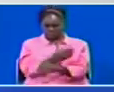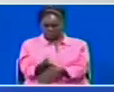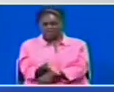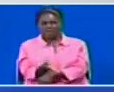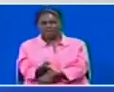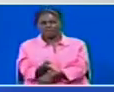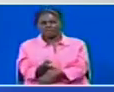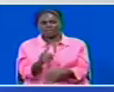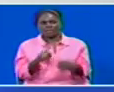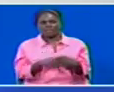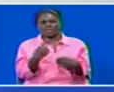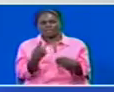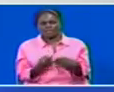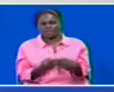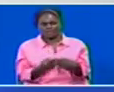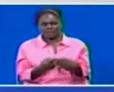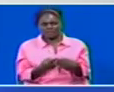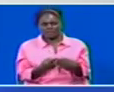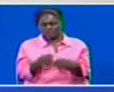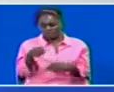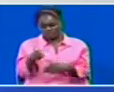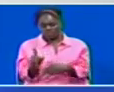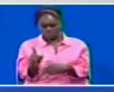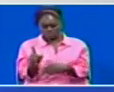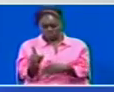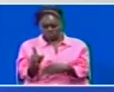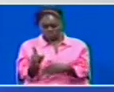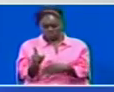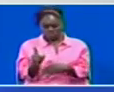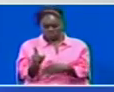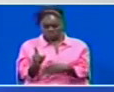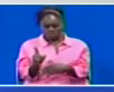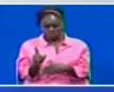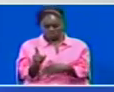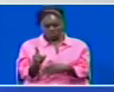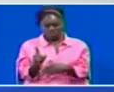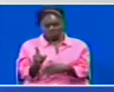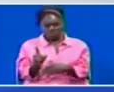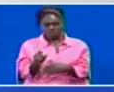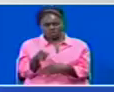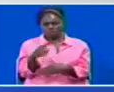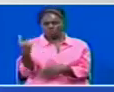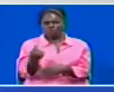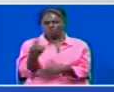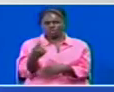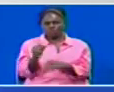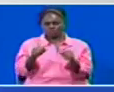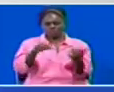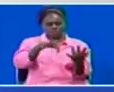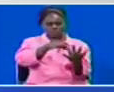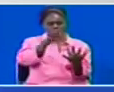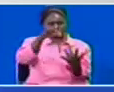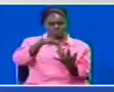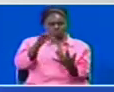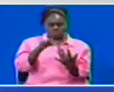detail, then it places you in a straitjacket in which you can only isolate